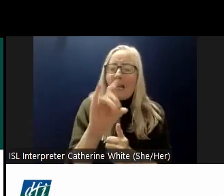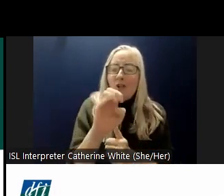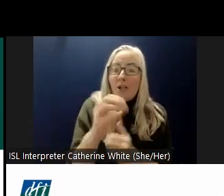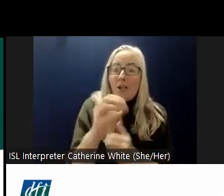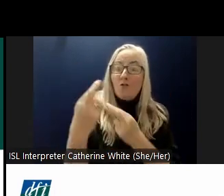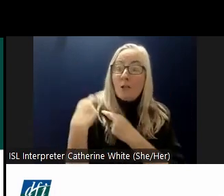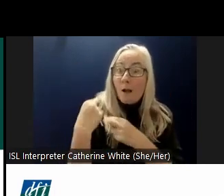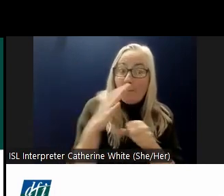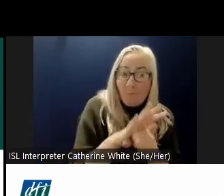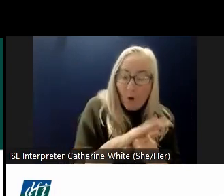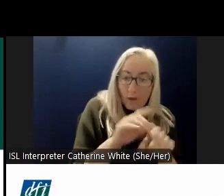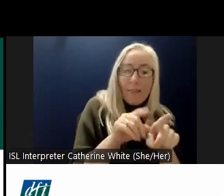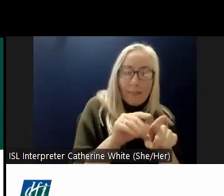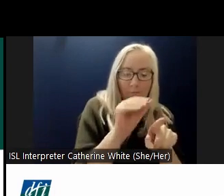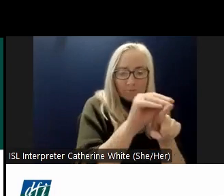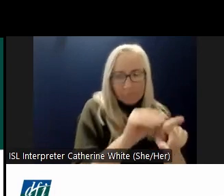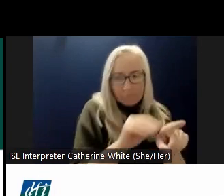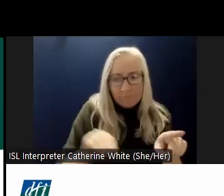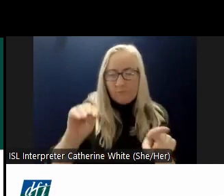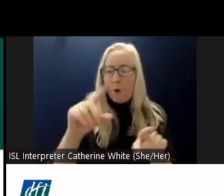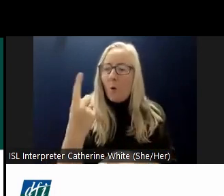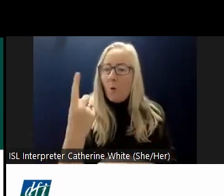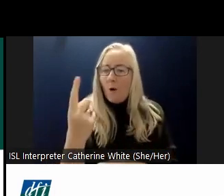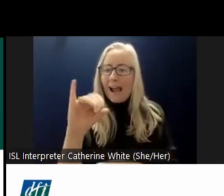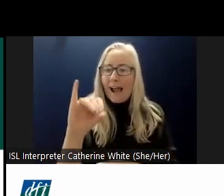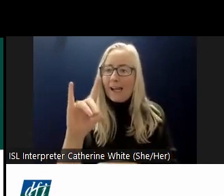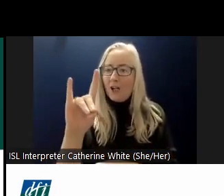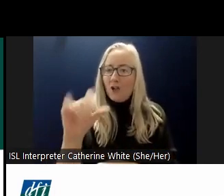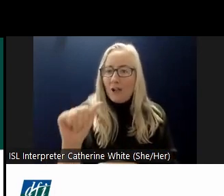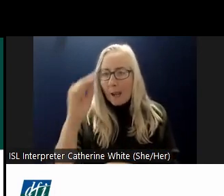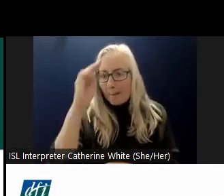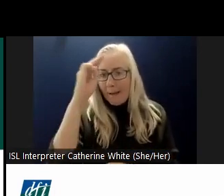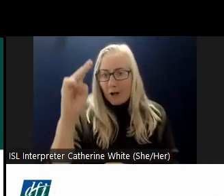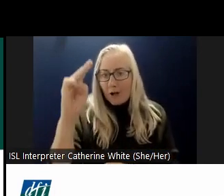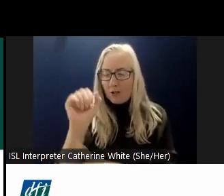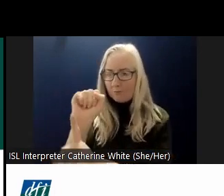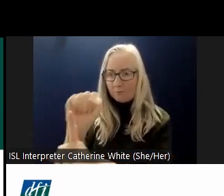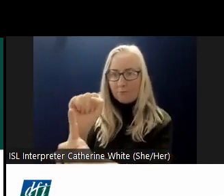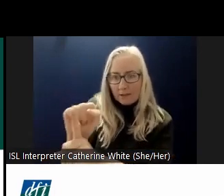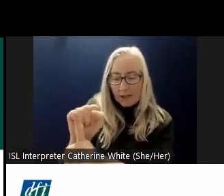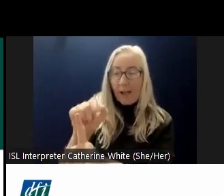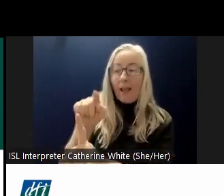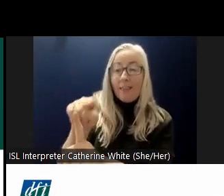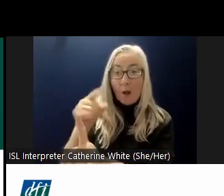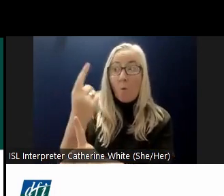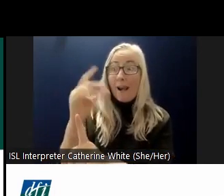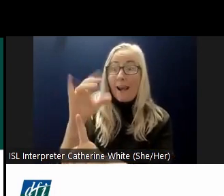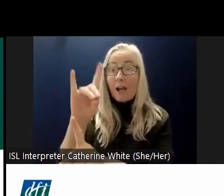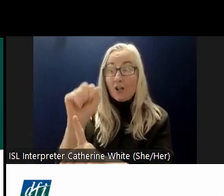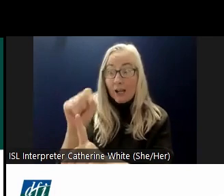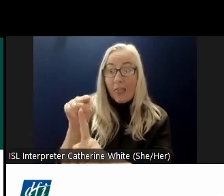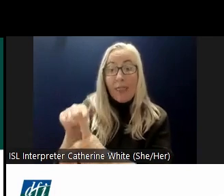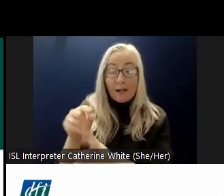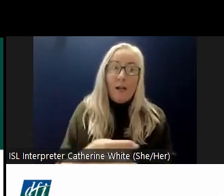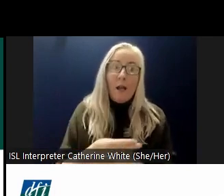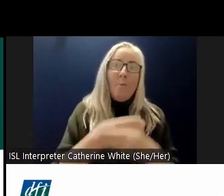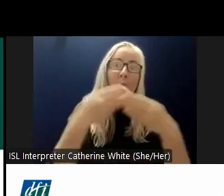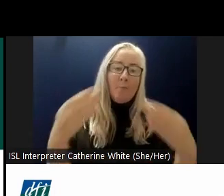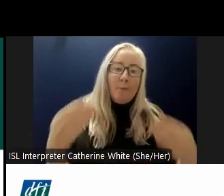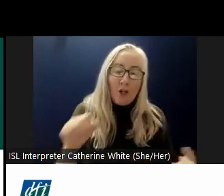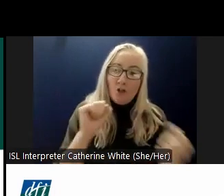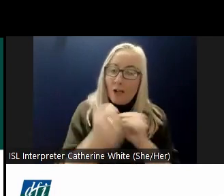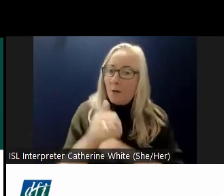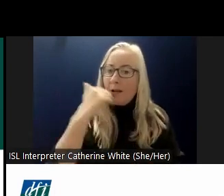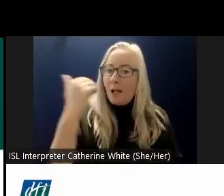for comes under one IHA managers and one IHA manager, and that is a big change because